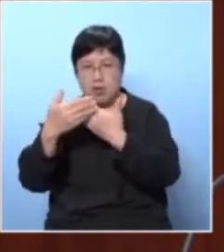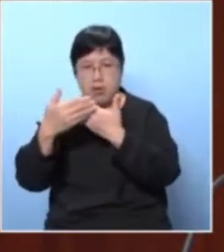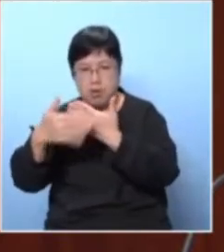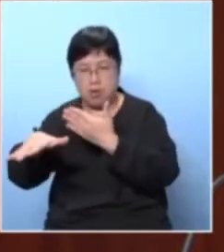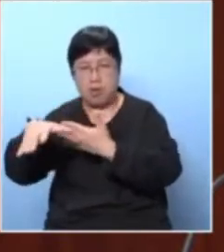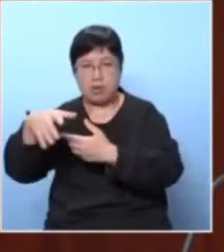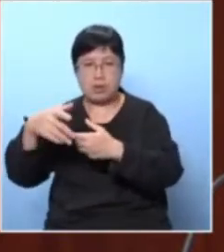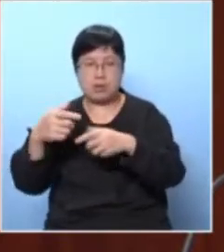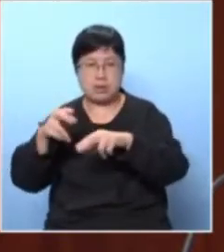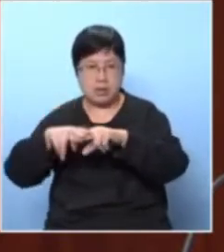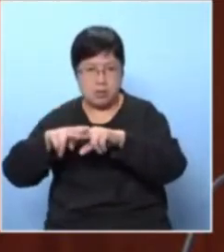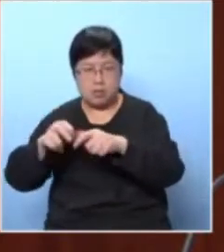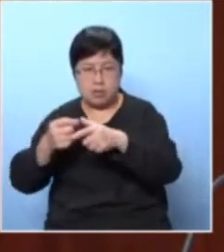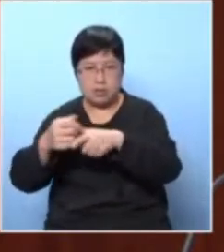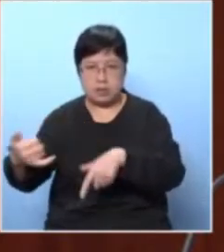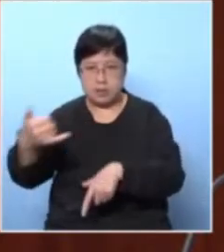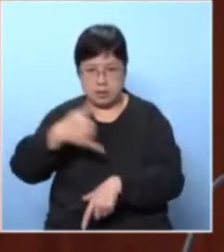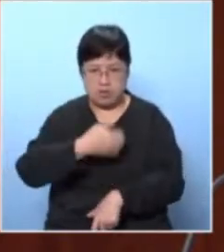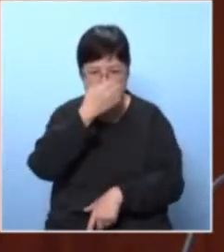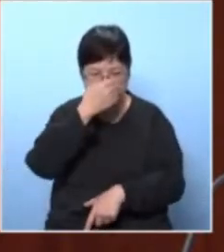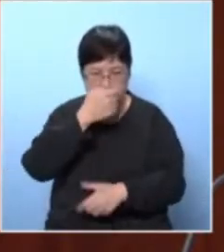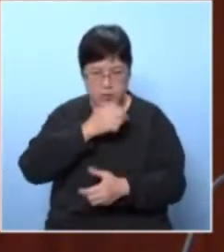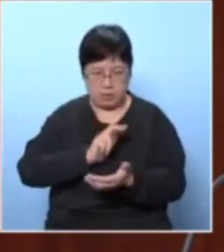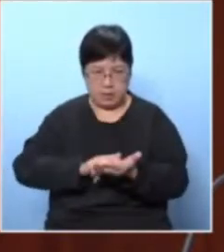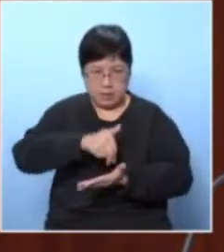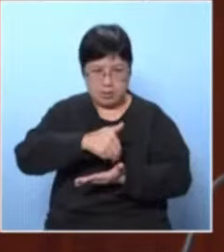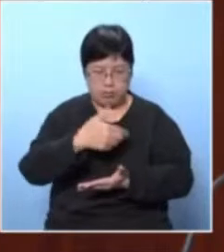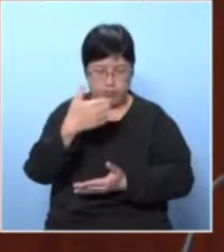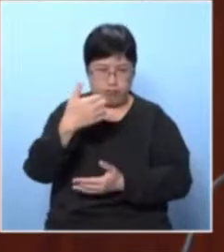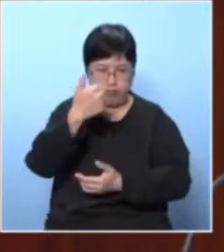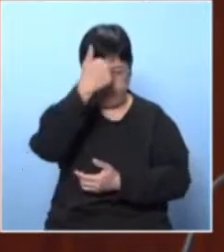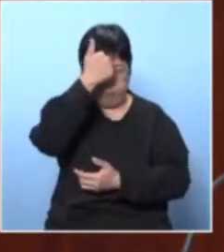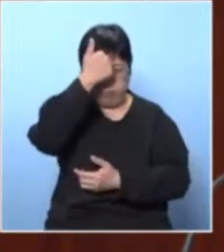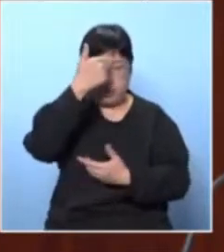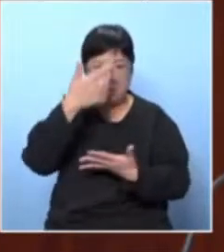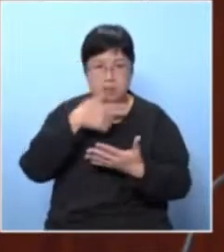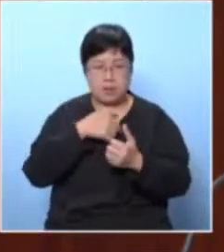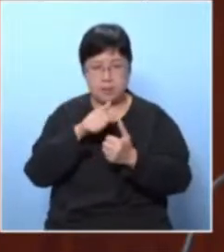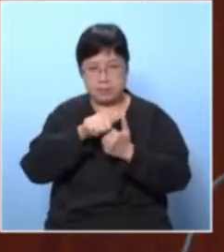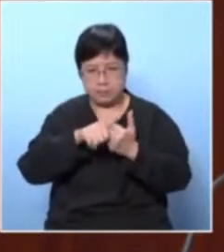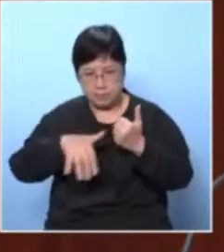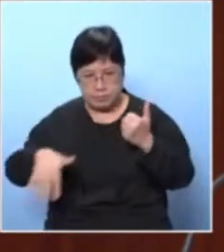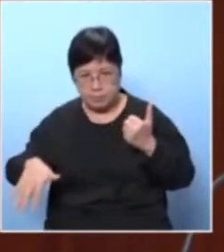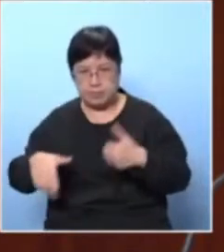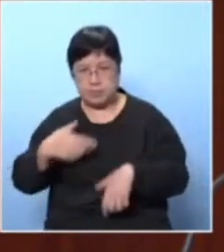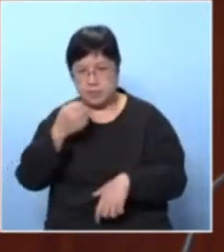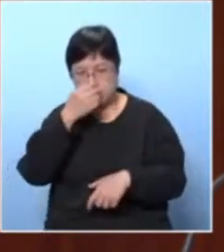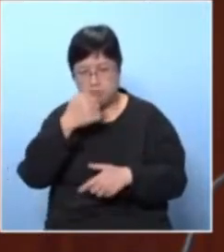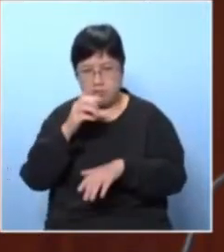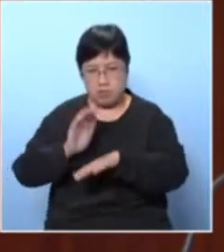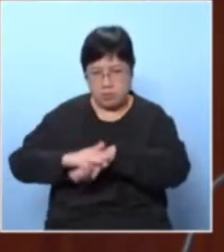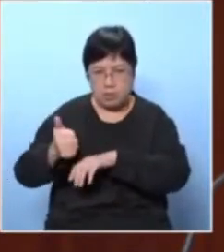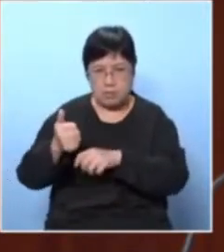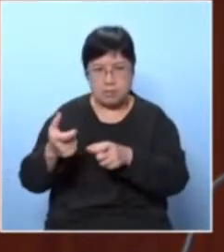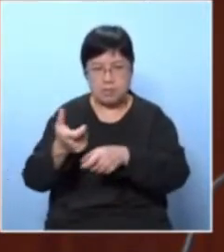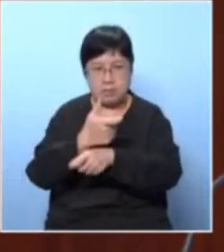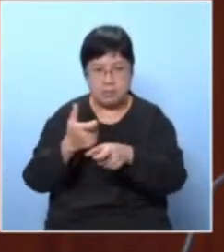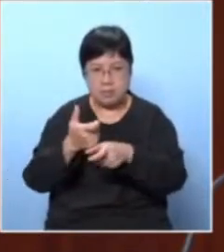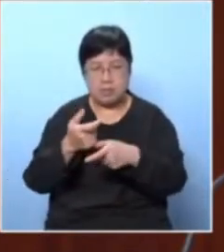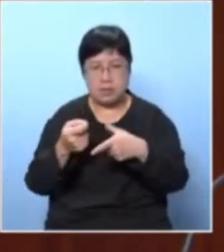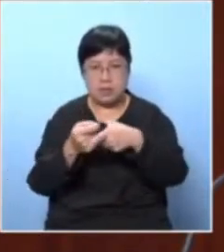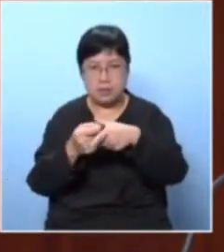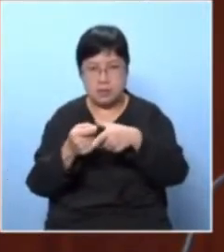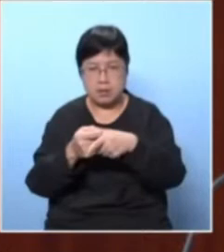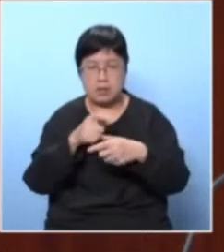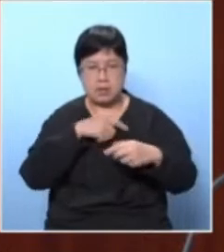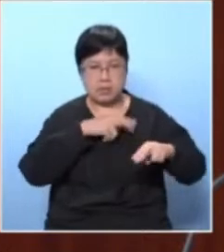and strategic industries. Develop headquarters economy. We will develop headquarters economy to attract